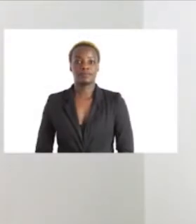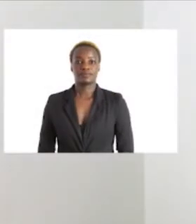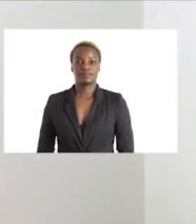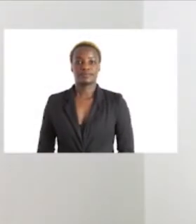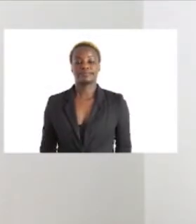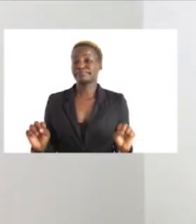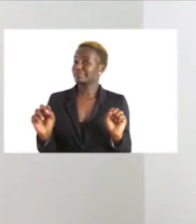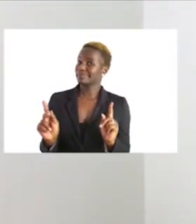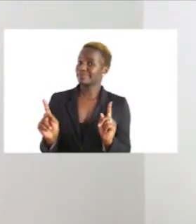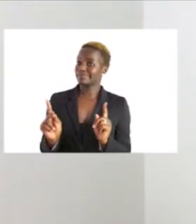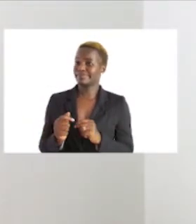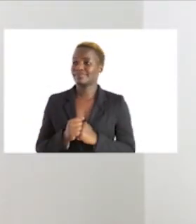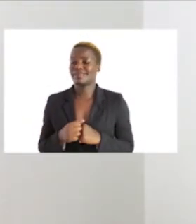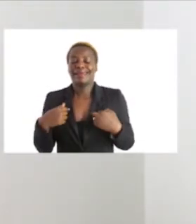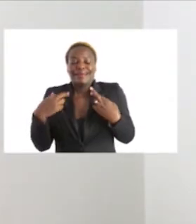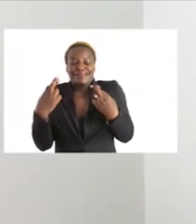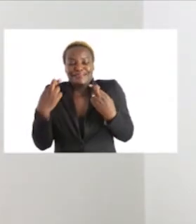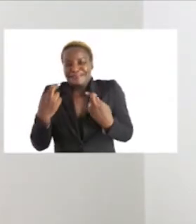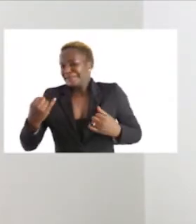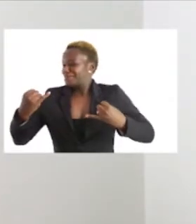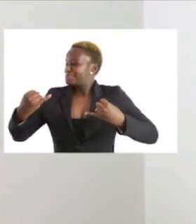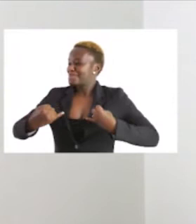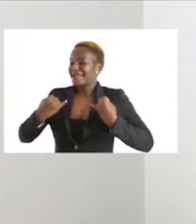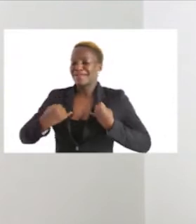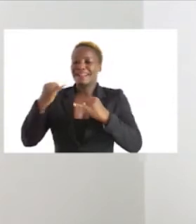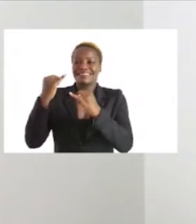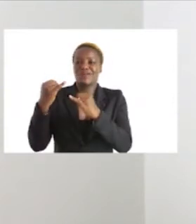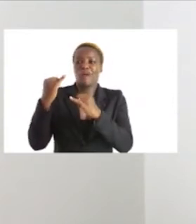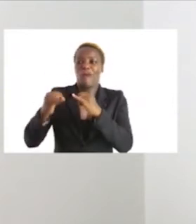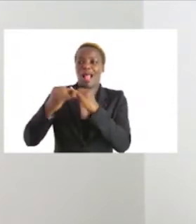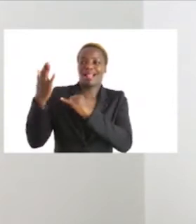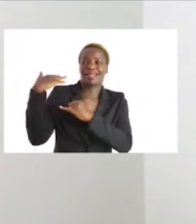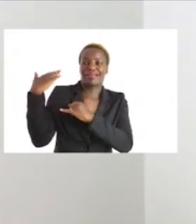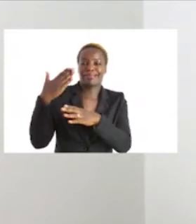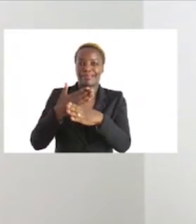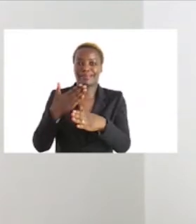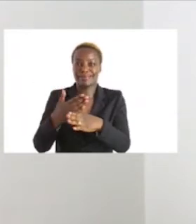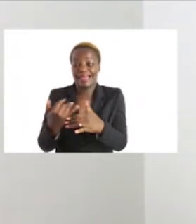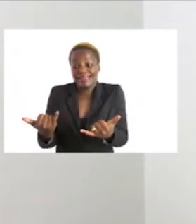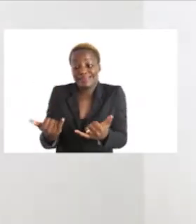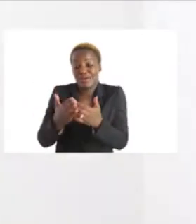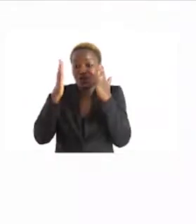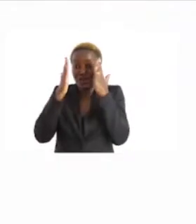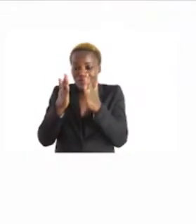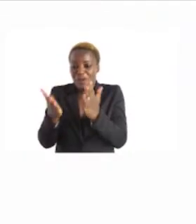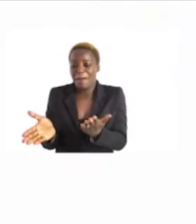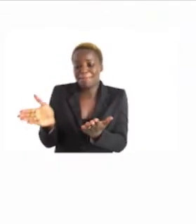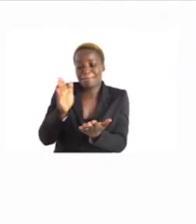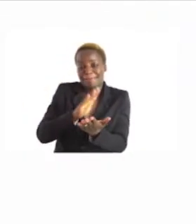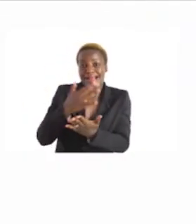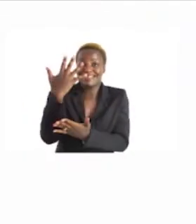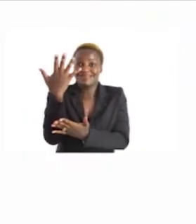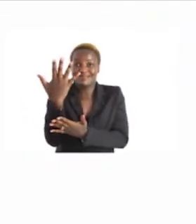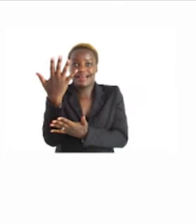All right. I hope you have enjoyed your last activity about calendar. Now we will look on page 5 and then we